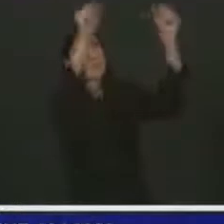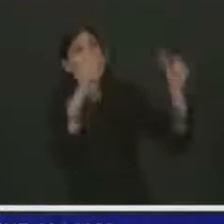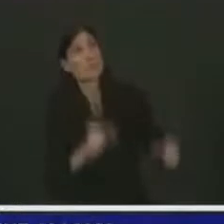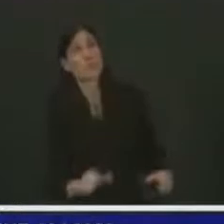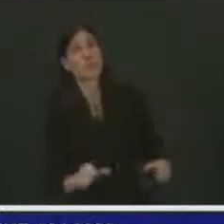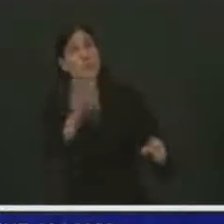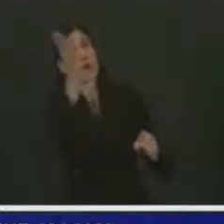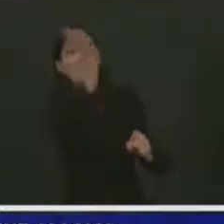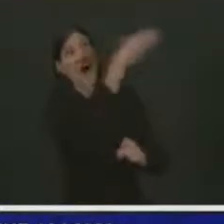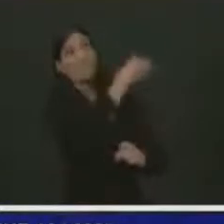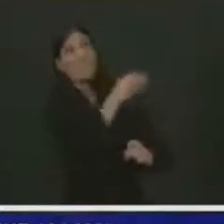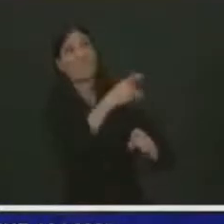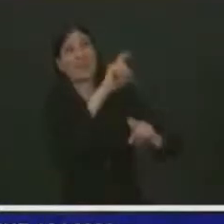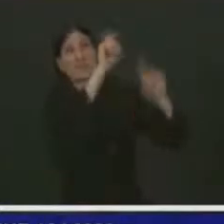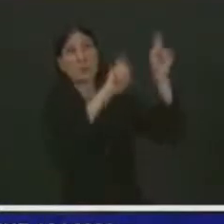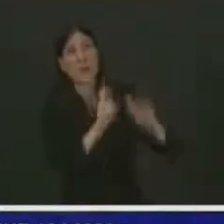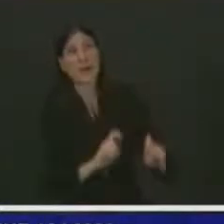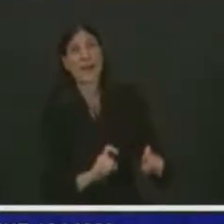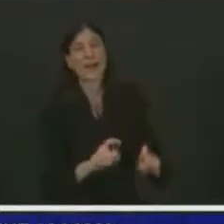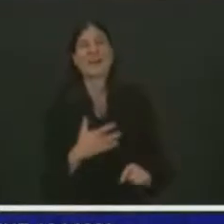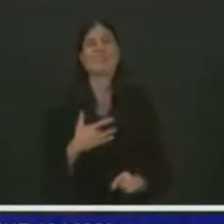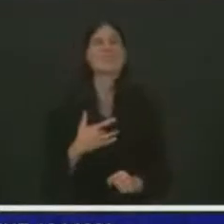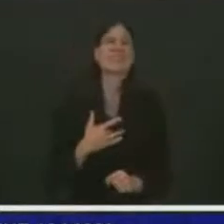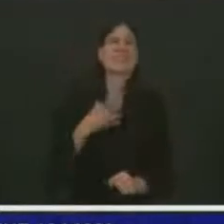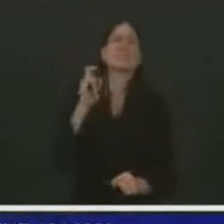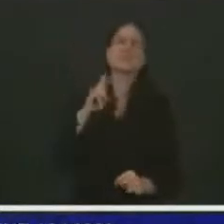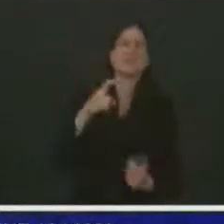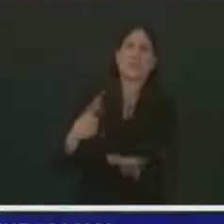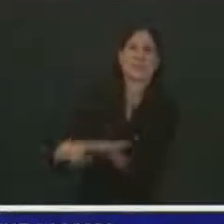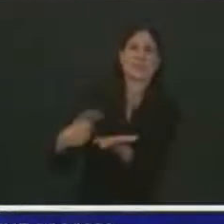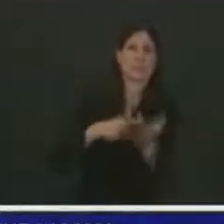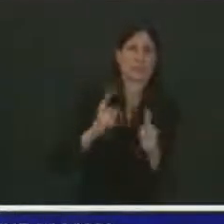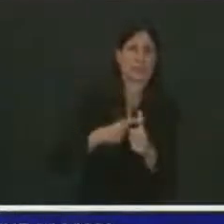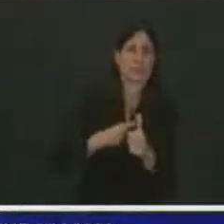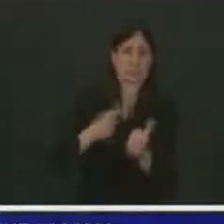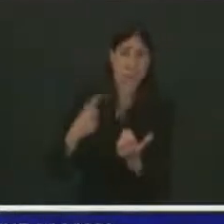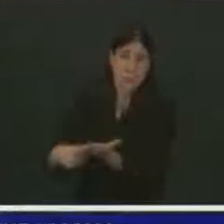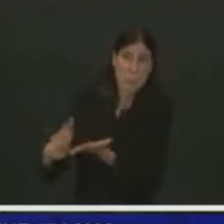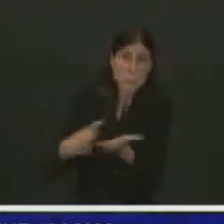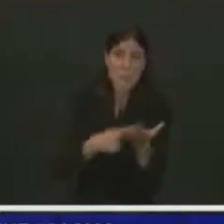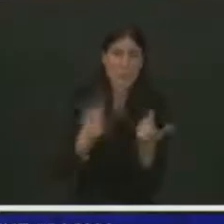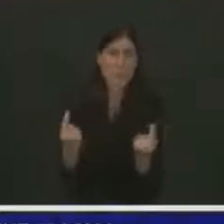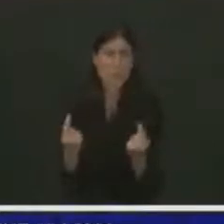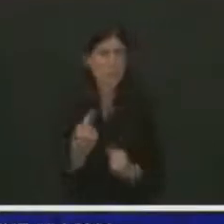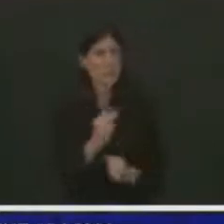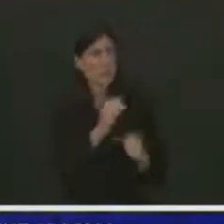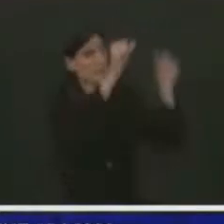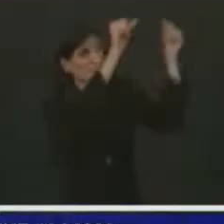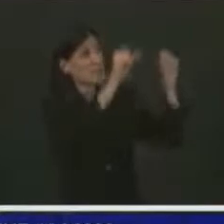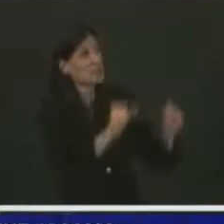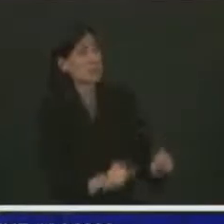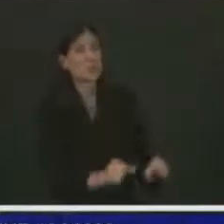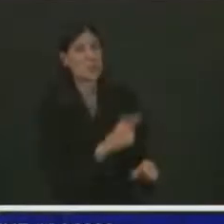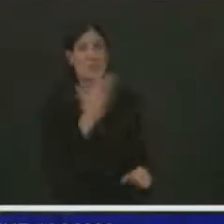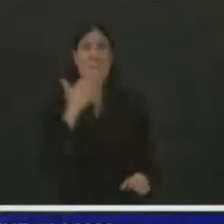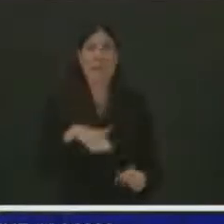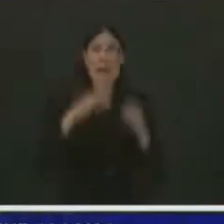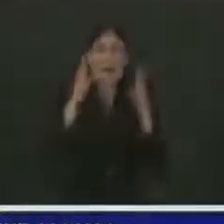worth a discussion, I think it's worth a discussion. I have not, look, that's a difficult